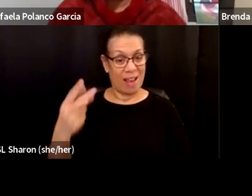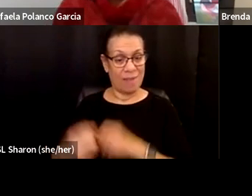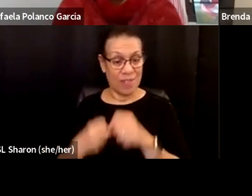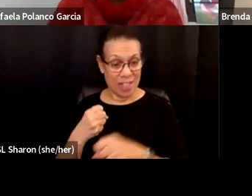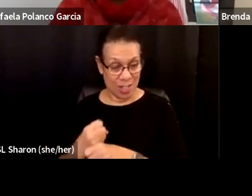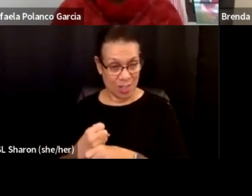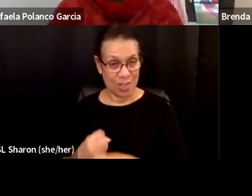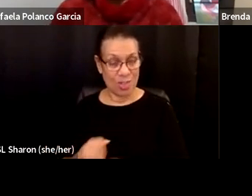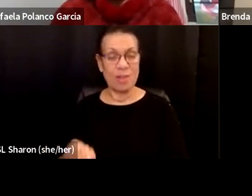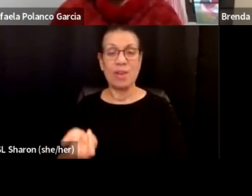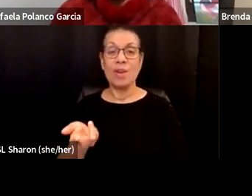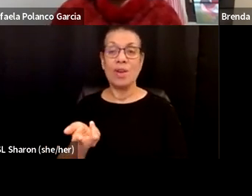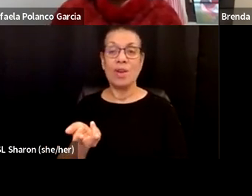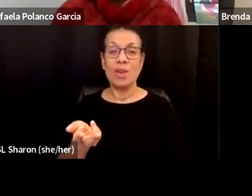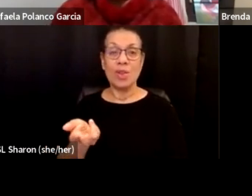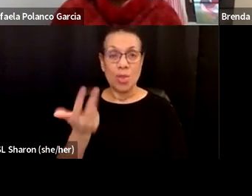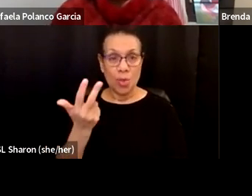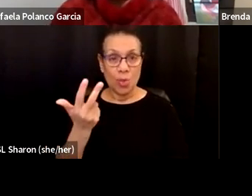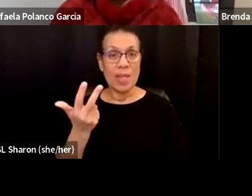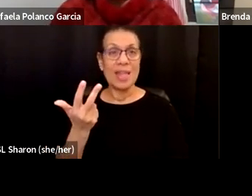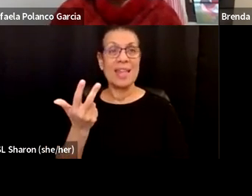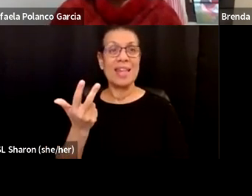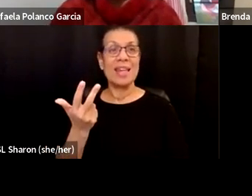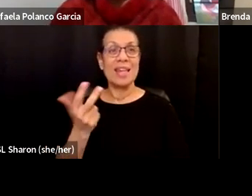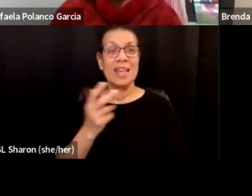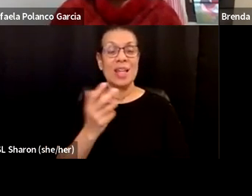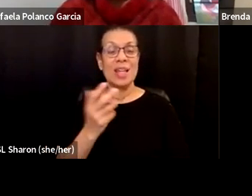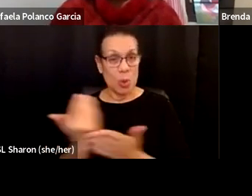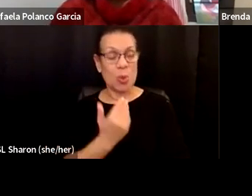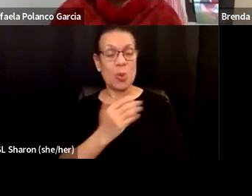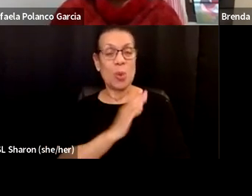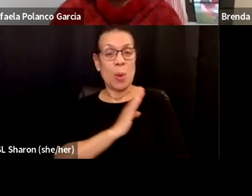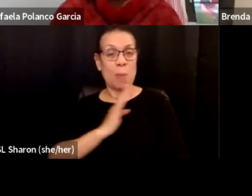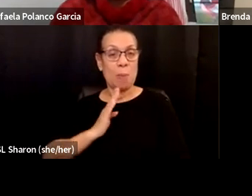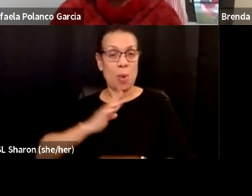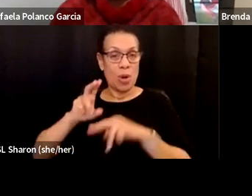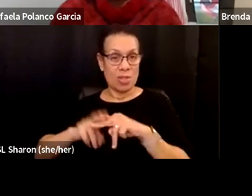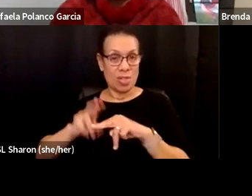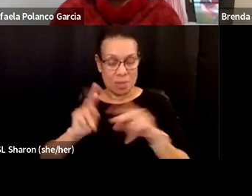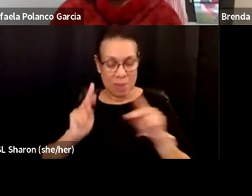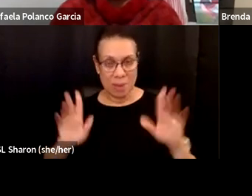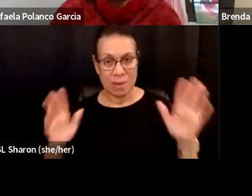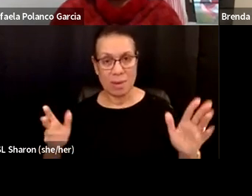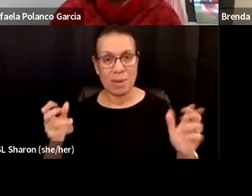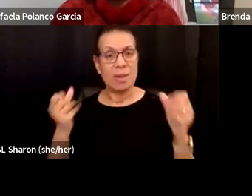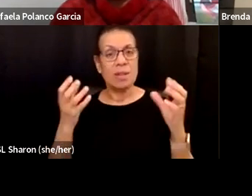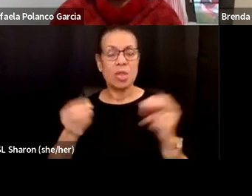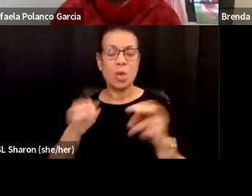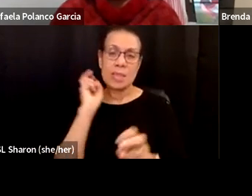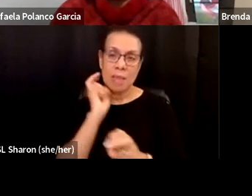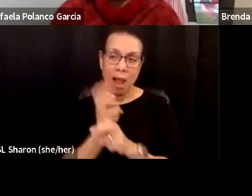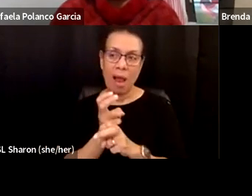three board school committee chairs um and so with that kind of transition it has made it hard to